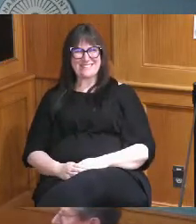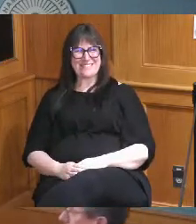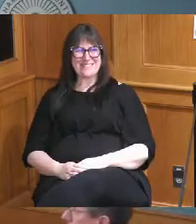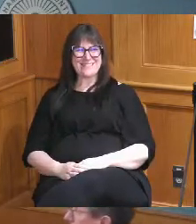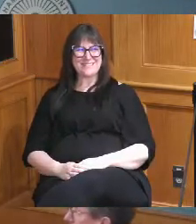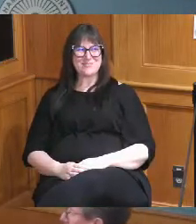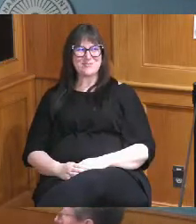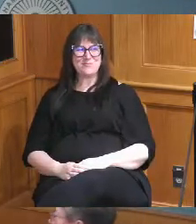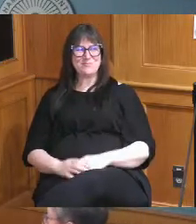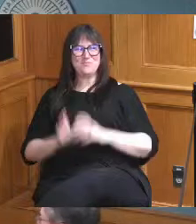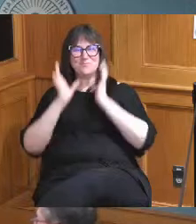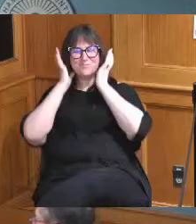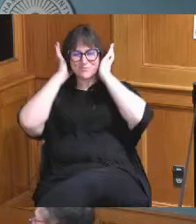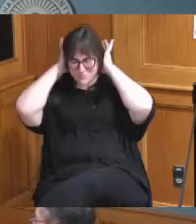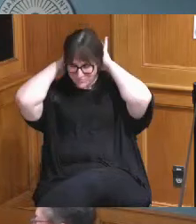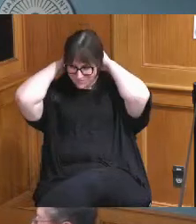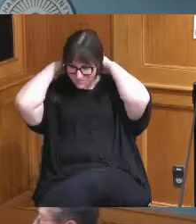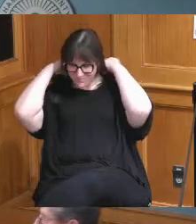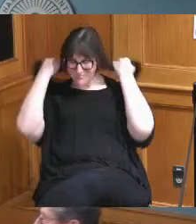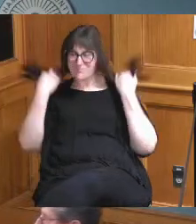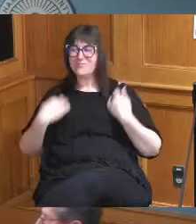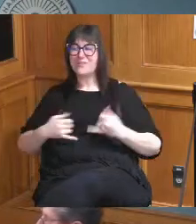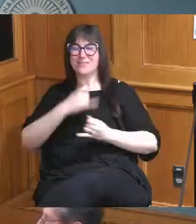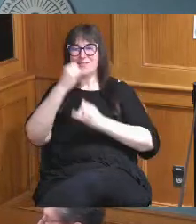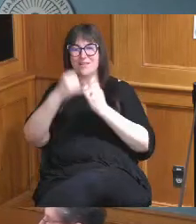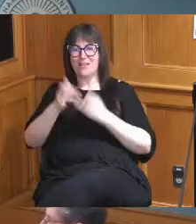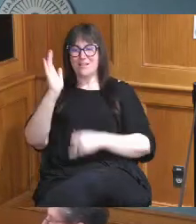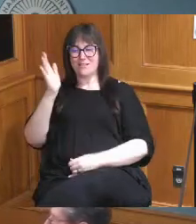Okay, our last presentation is related to the